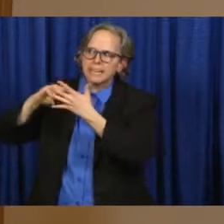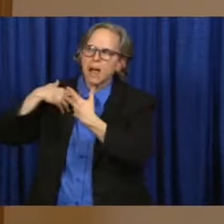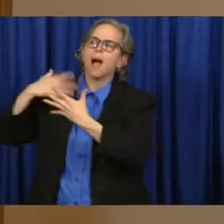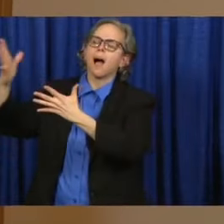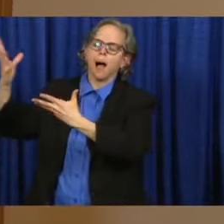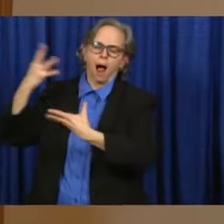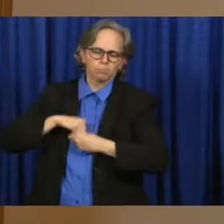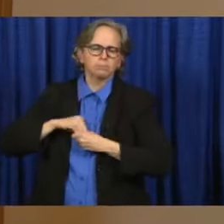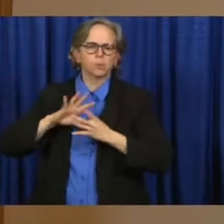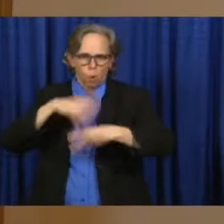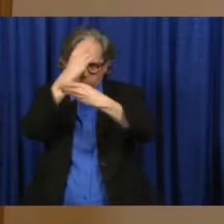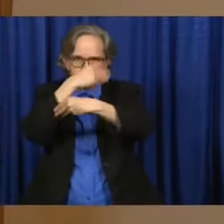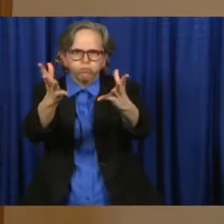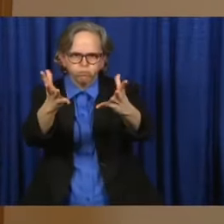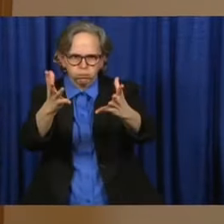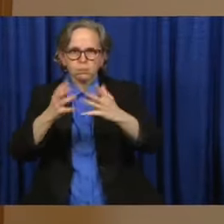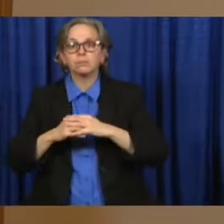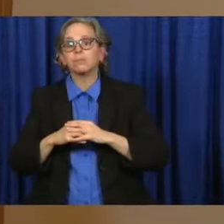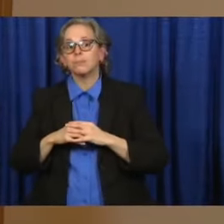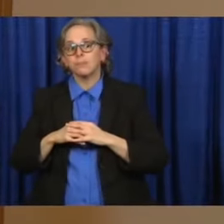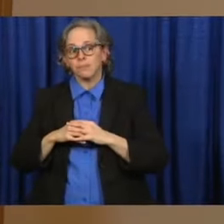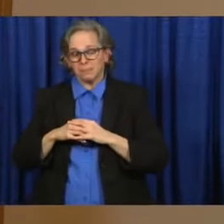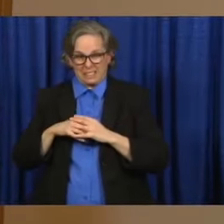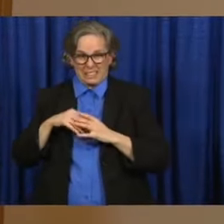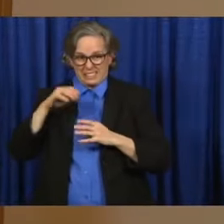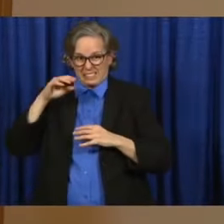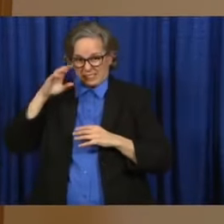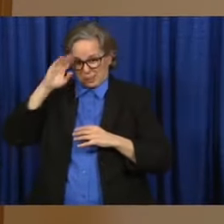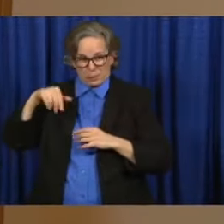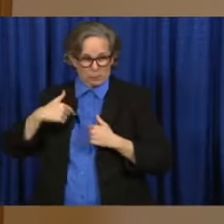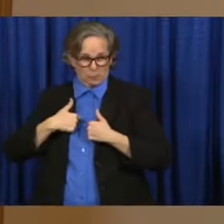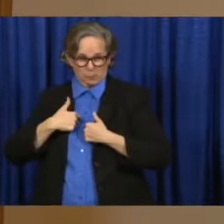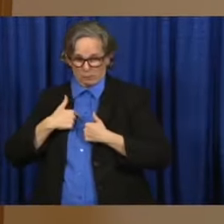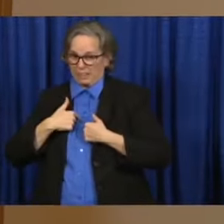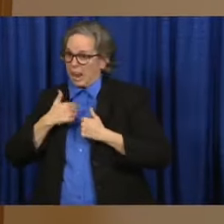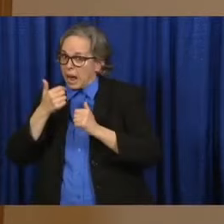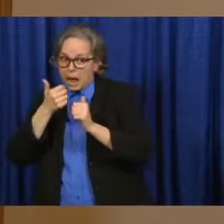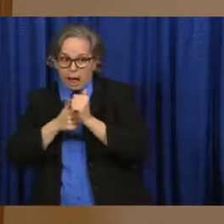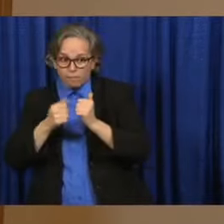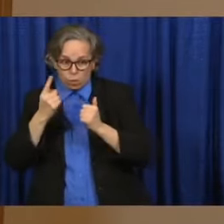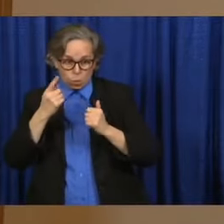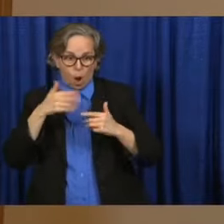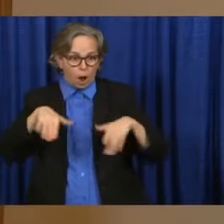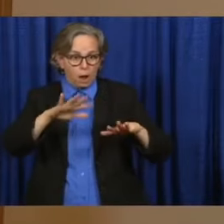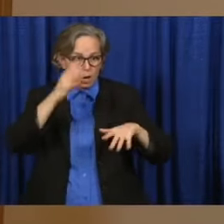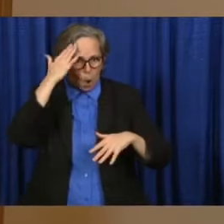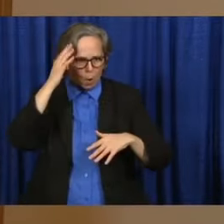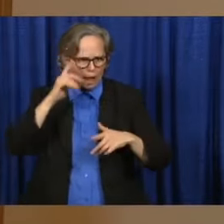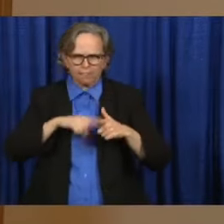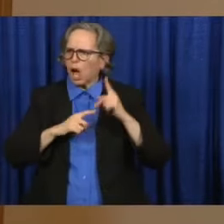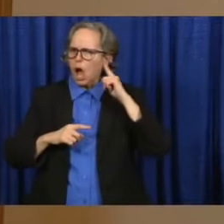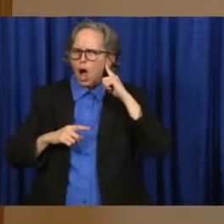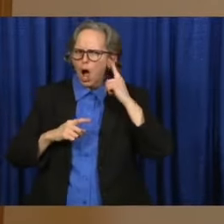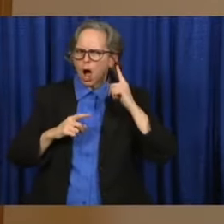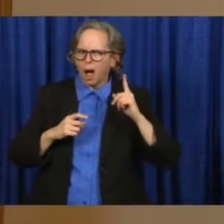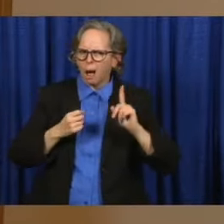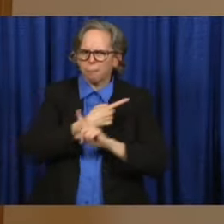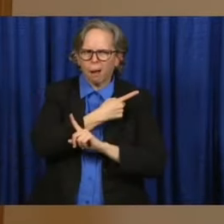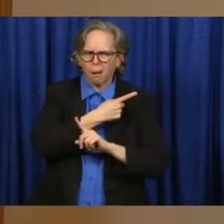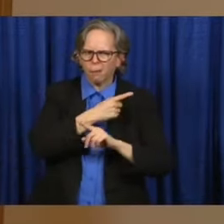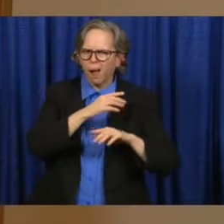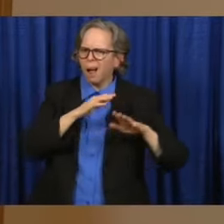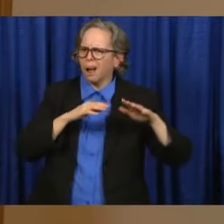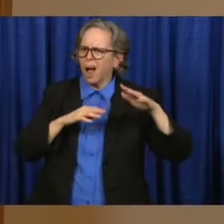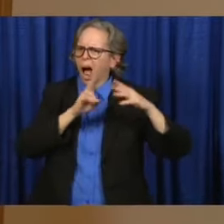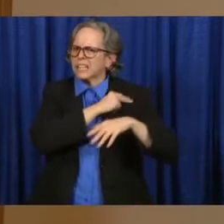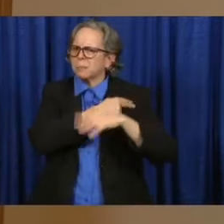everyone. I'm finding that a random hospital somewhere somehow didn't read the guidance we put out. So I think we really need to blanket